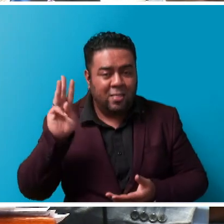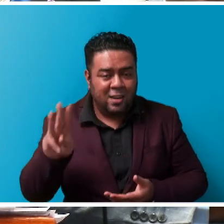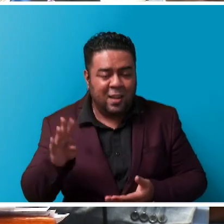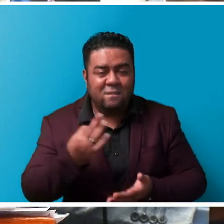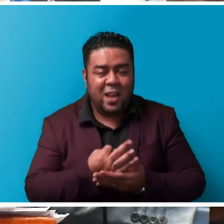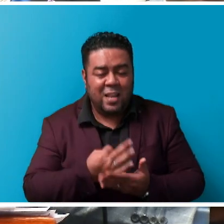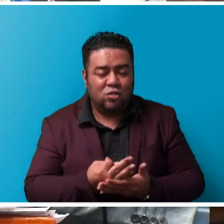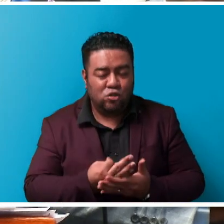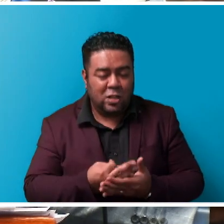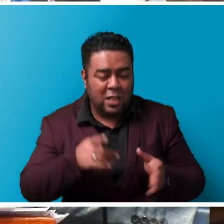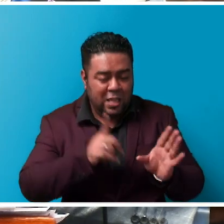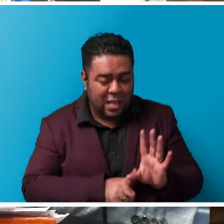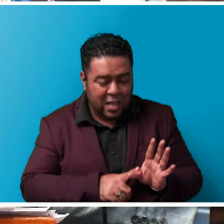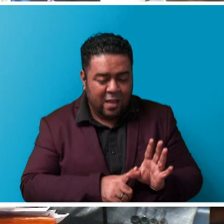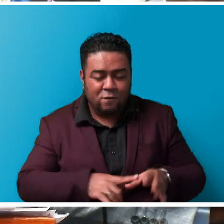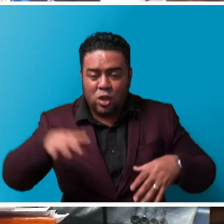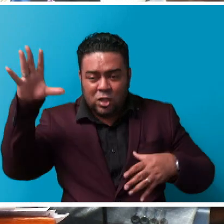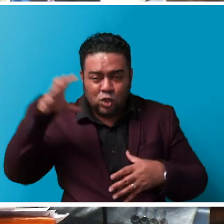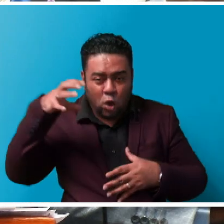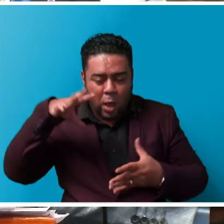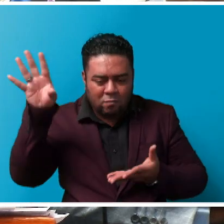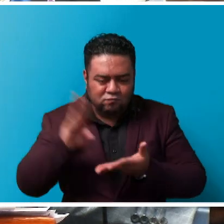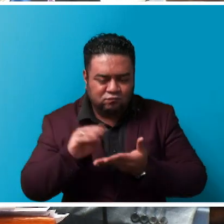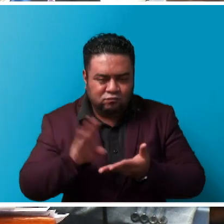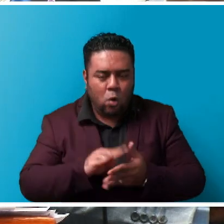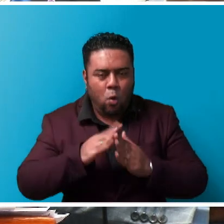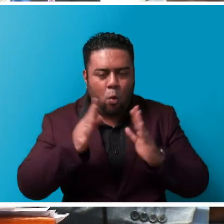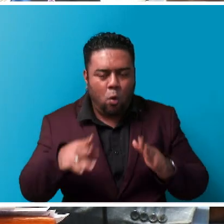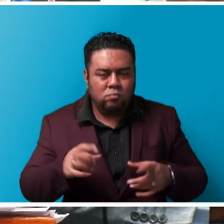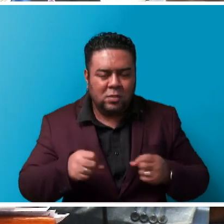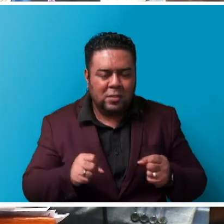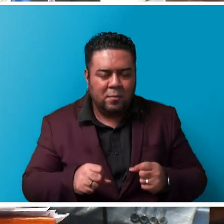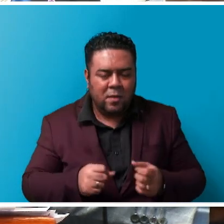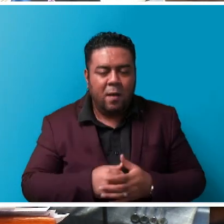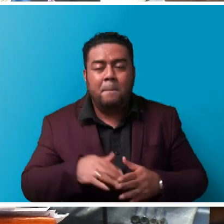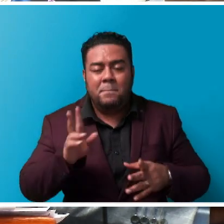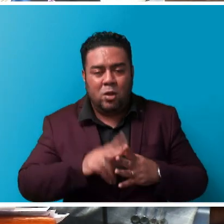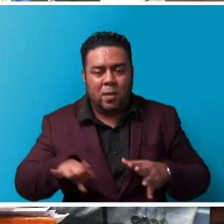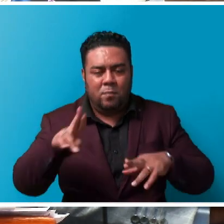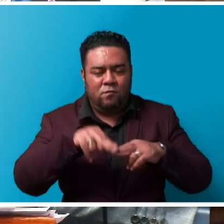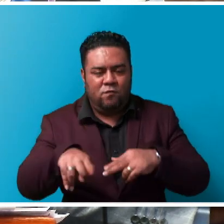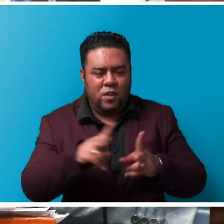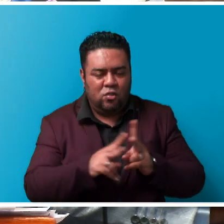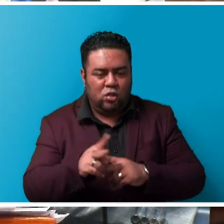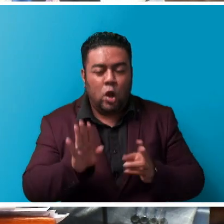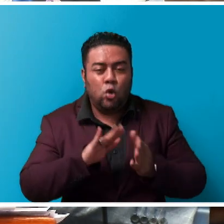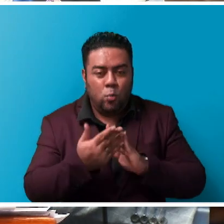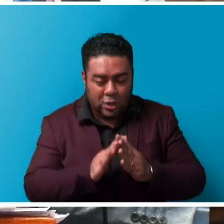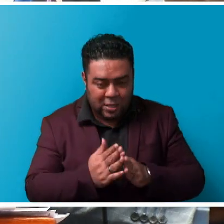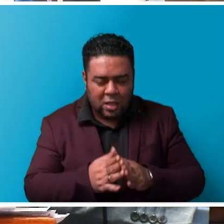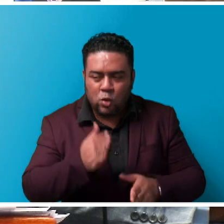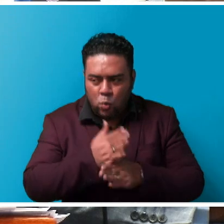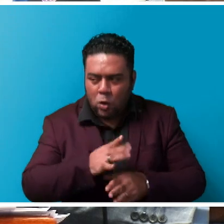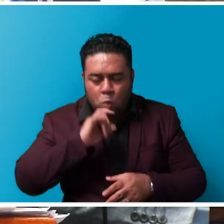financial year into the installation of solar home systems in our rural and maritime villages and communities, and this work will